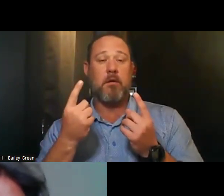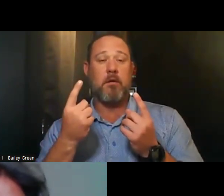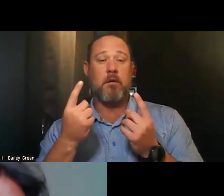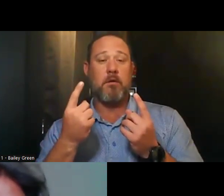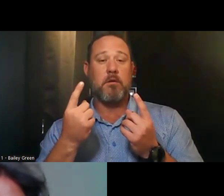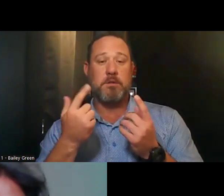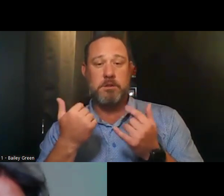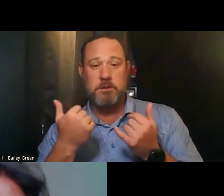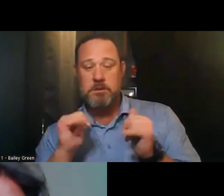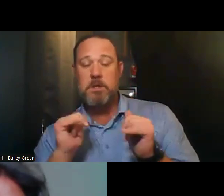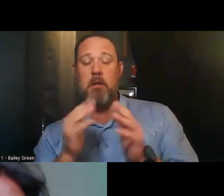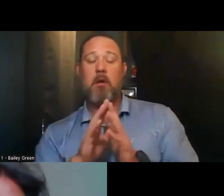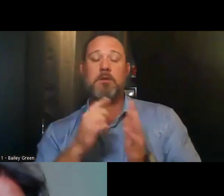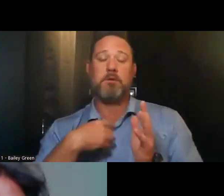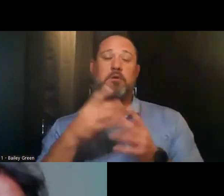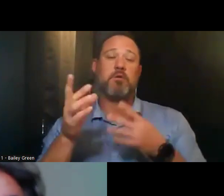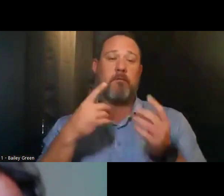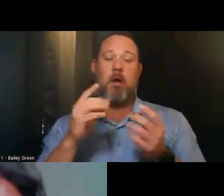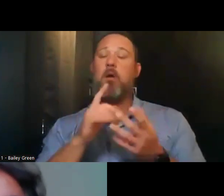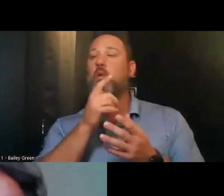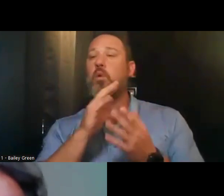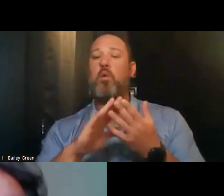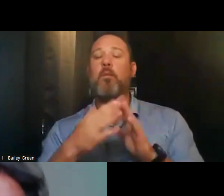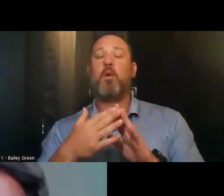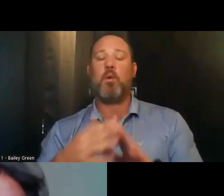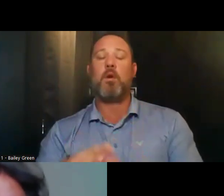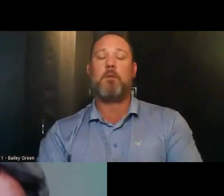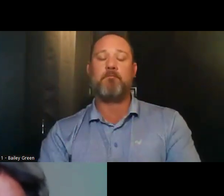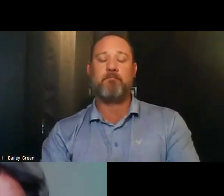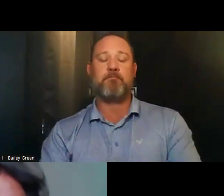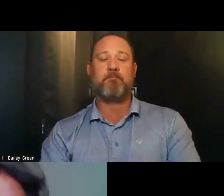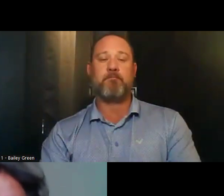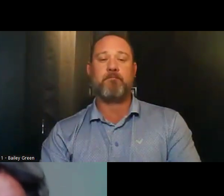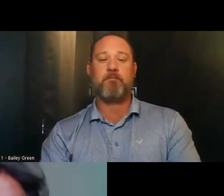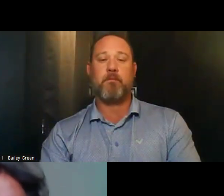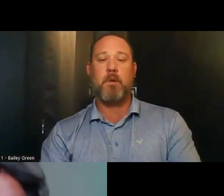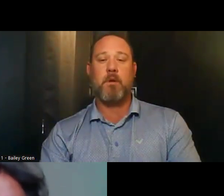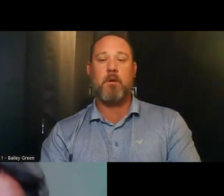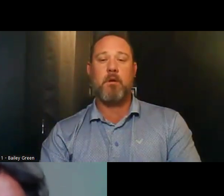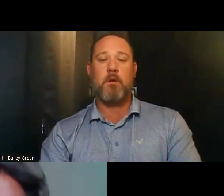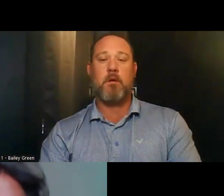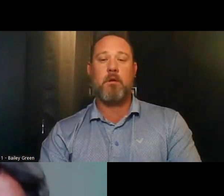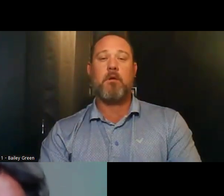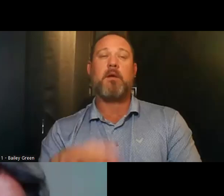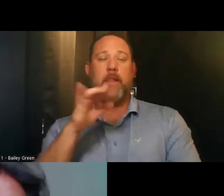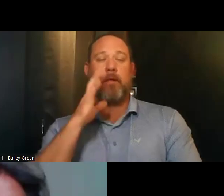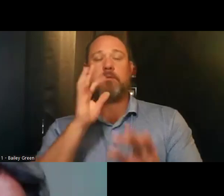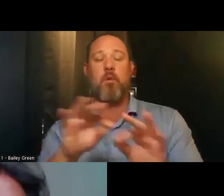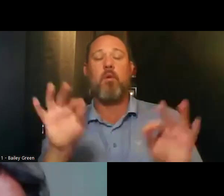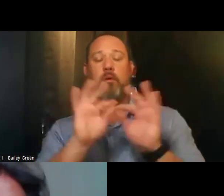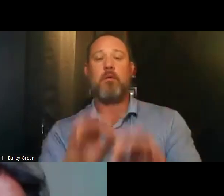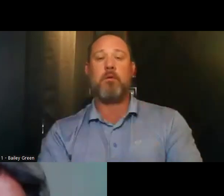still asks us to define who those communities are. So yeah. Yes, I think that's essential.